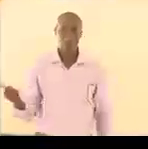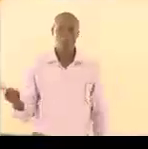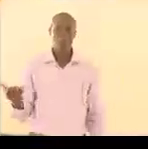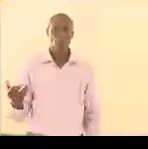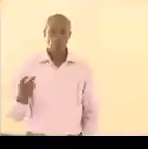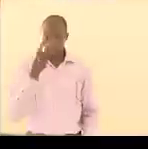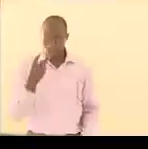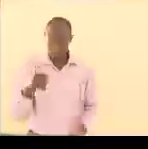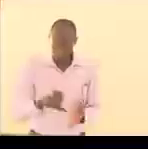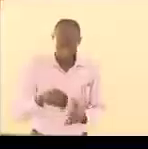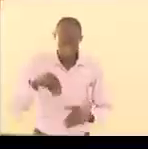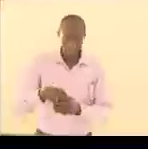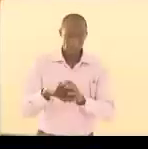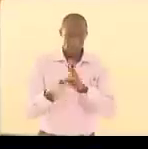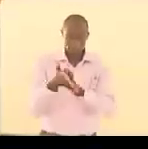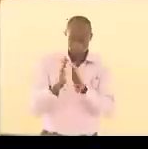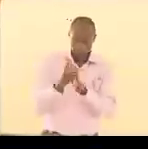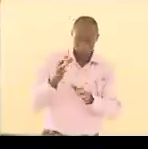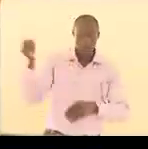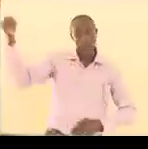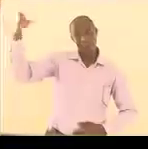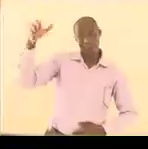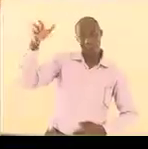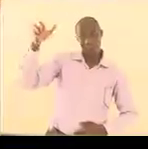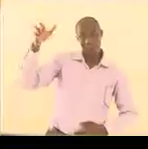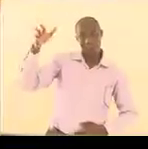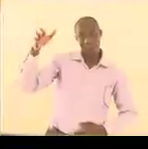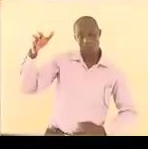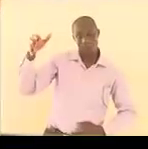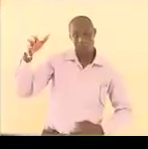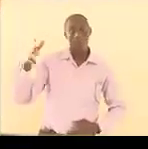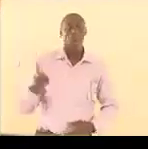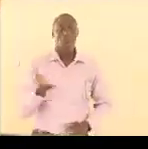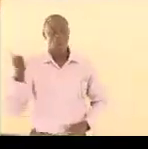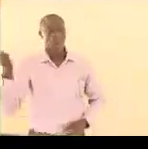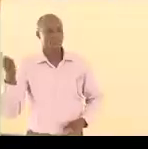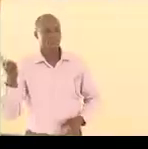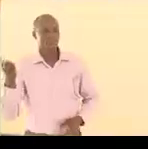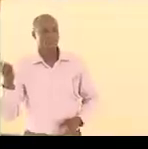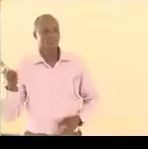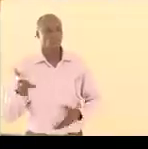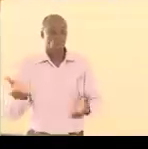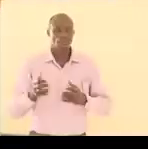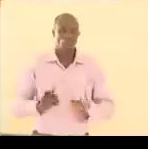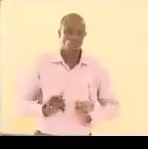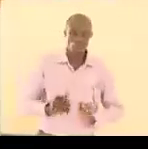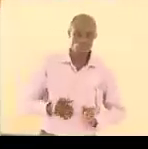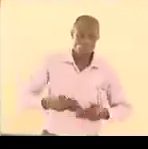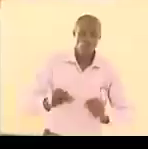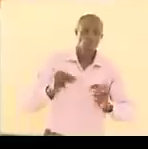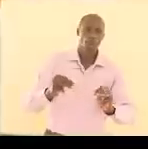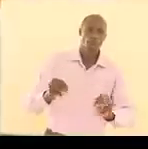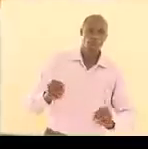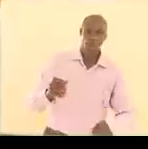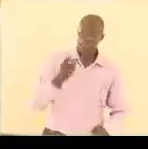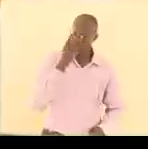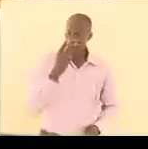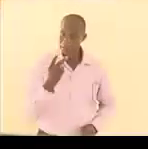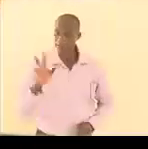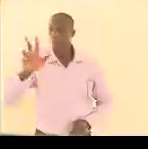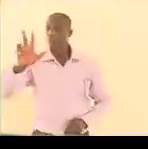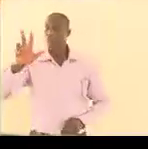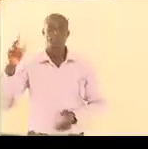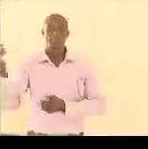everything. I mean, you see it at the traffic light, at the junction. Desperation to move. I mean, I see